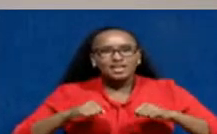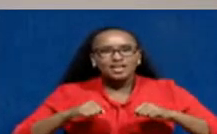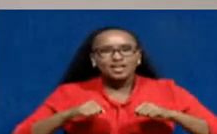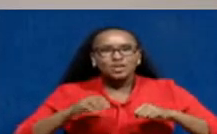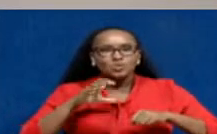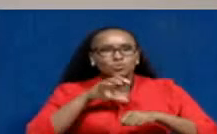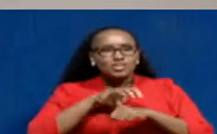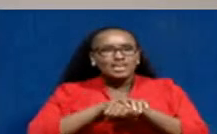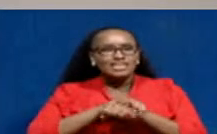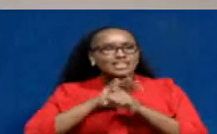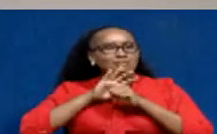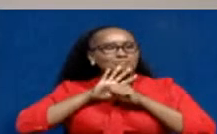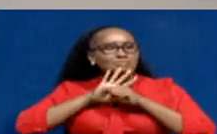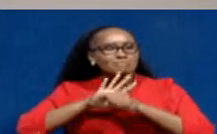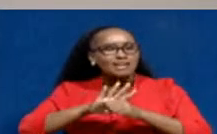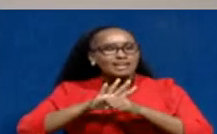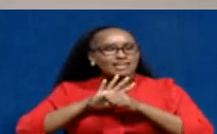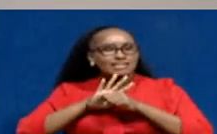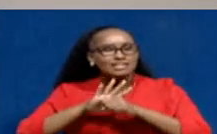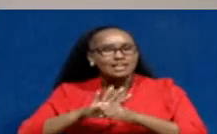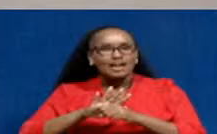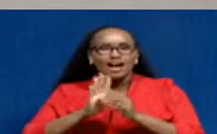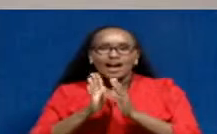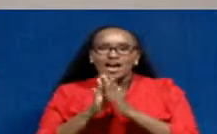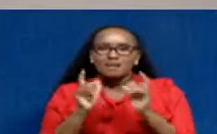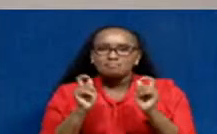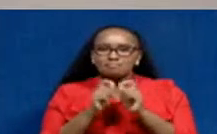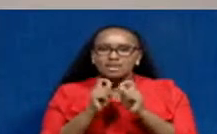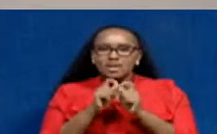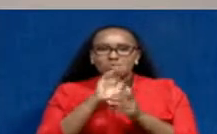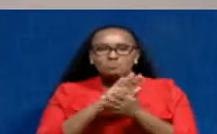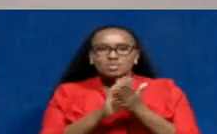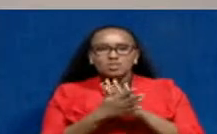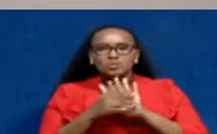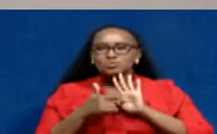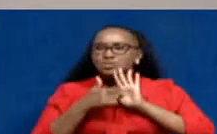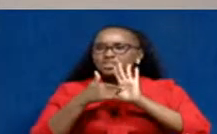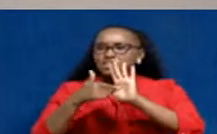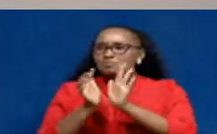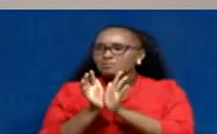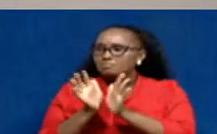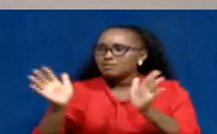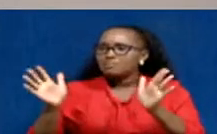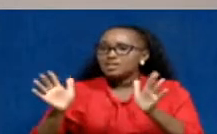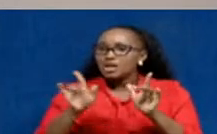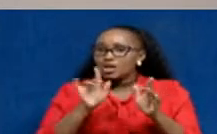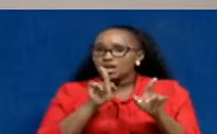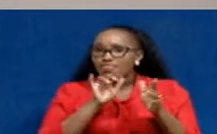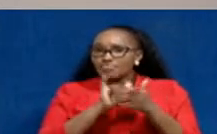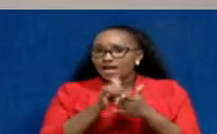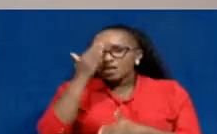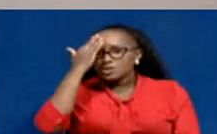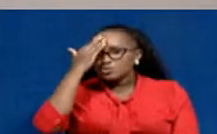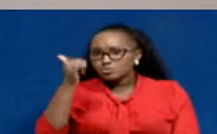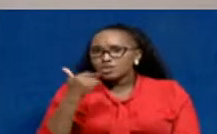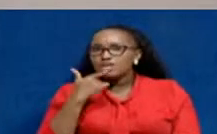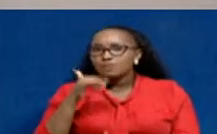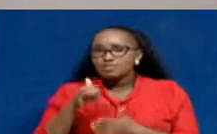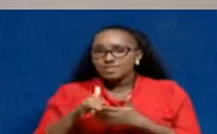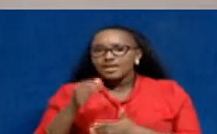in pressure and pain without showing distress. And this is why he was